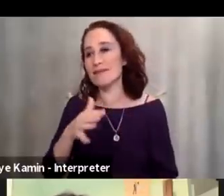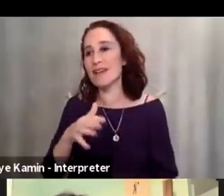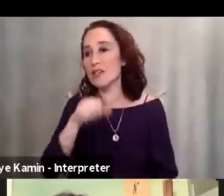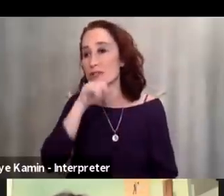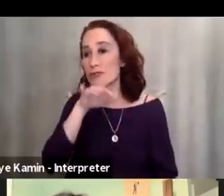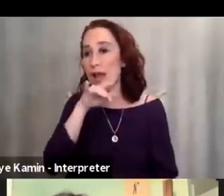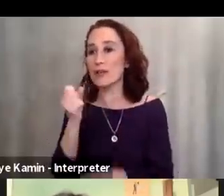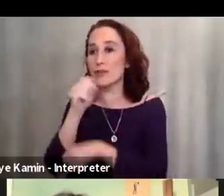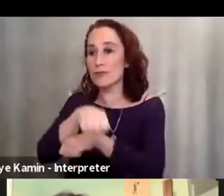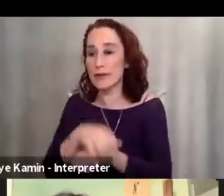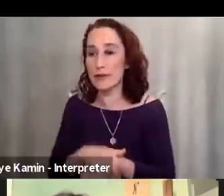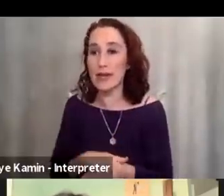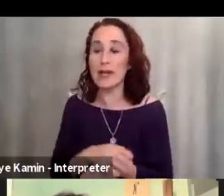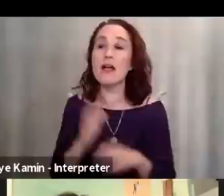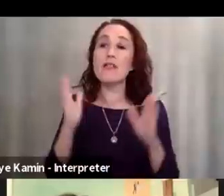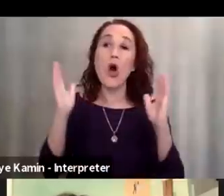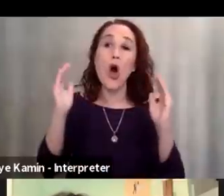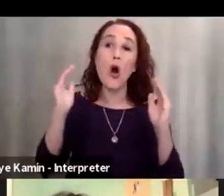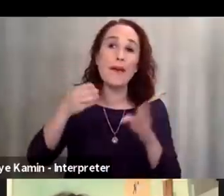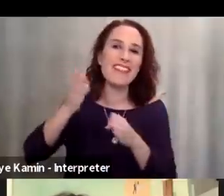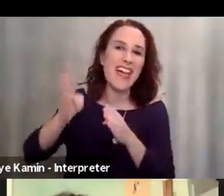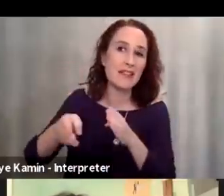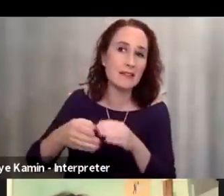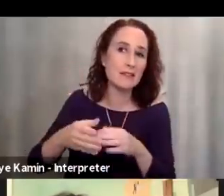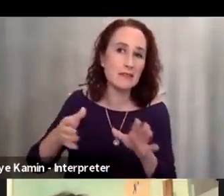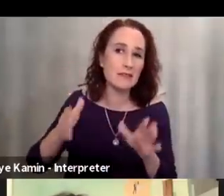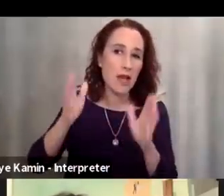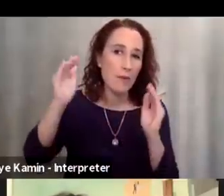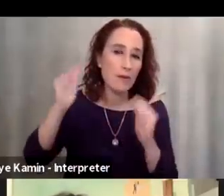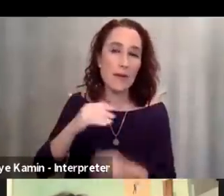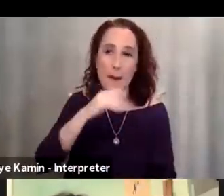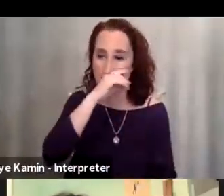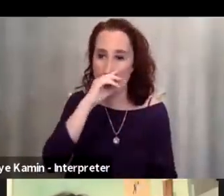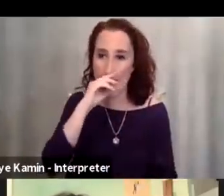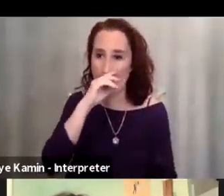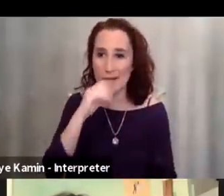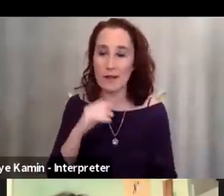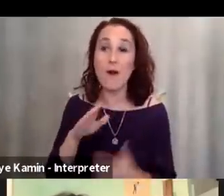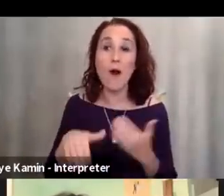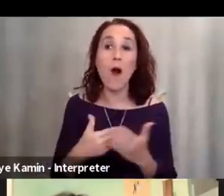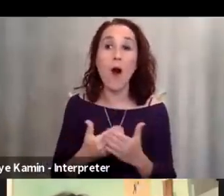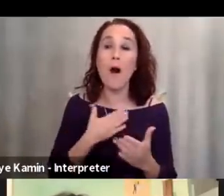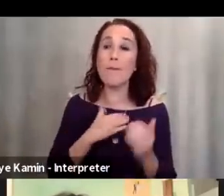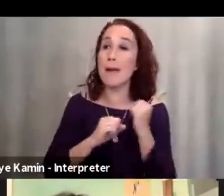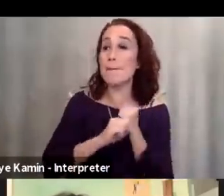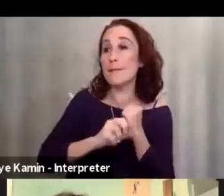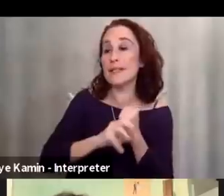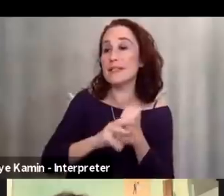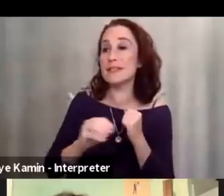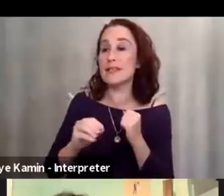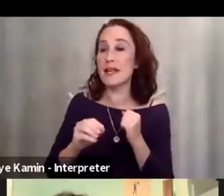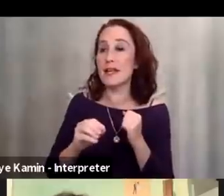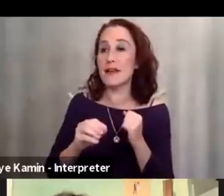there's always that hope at the end of the day. And I always frame all of my pitches and my manuscripts are